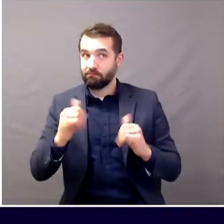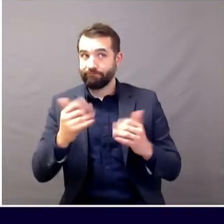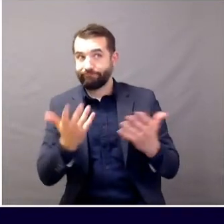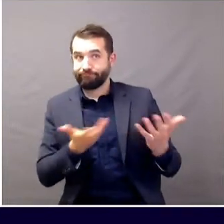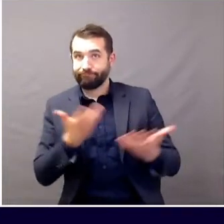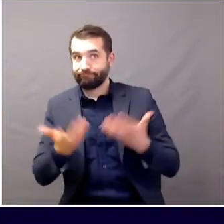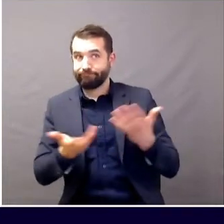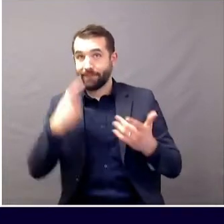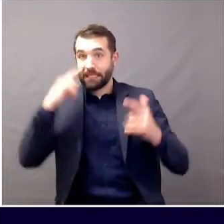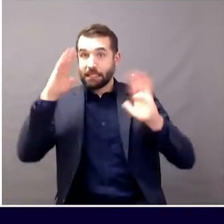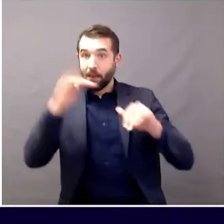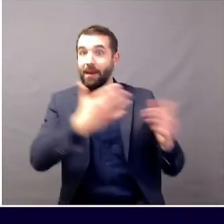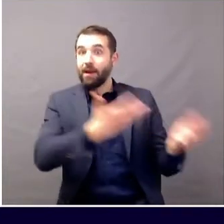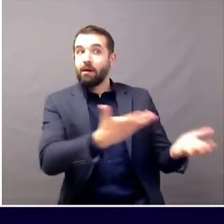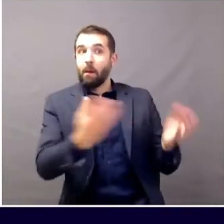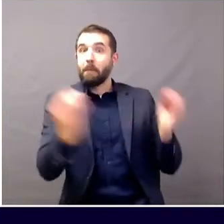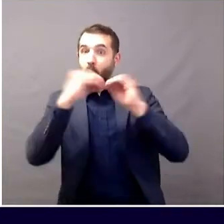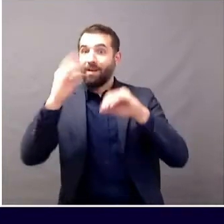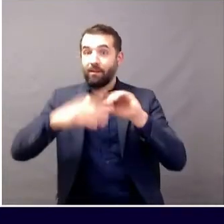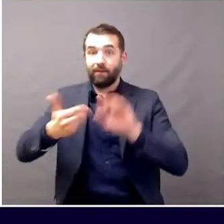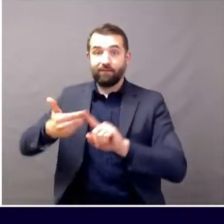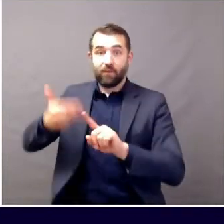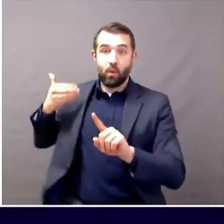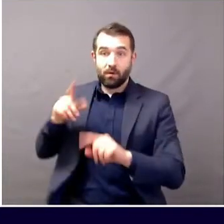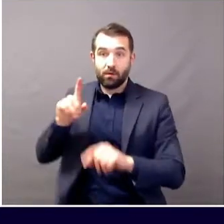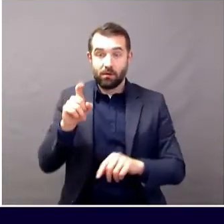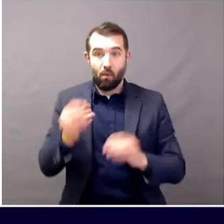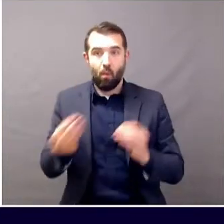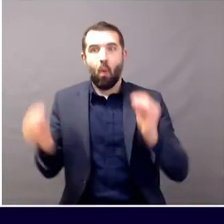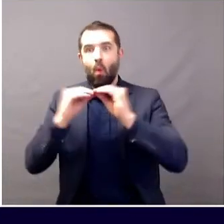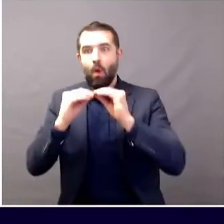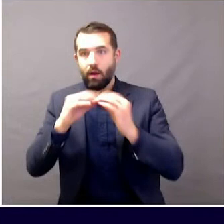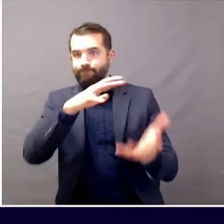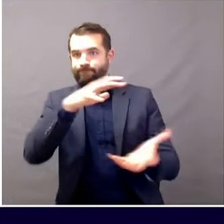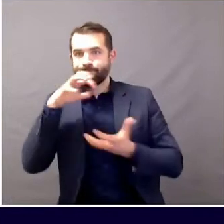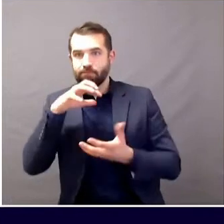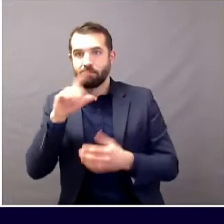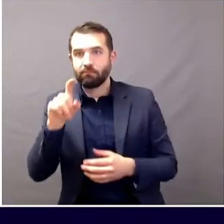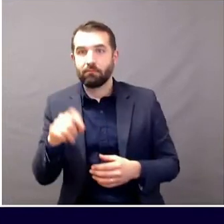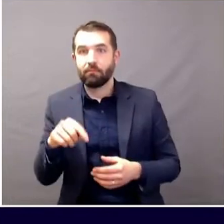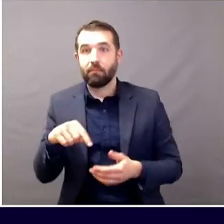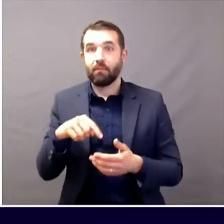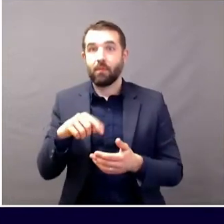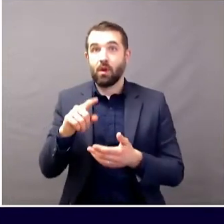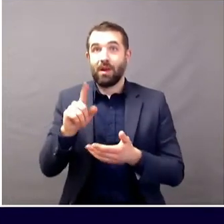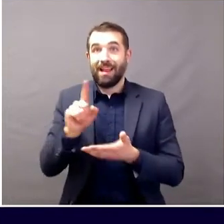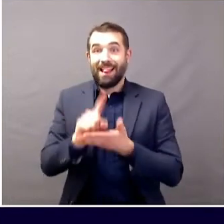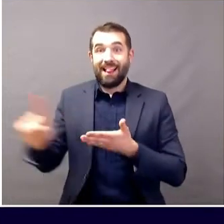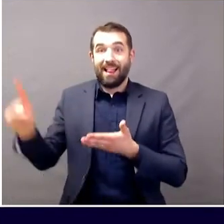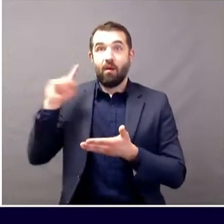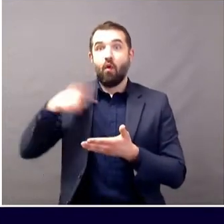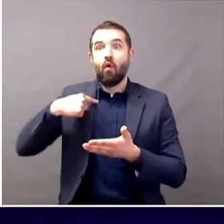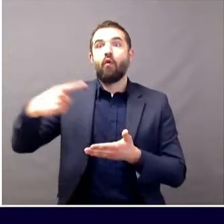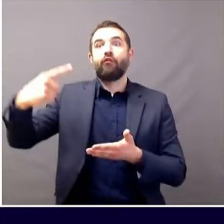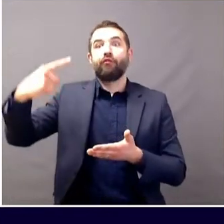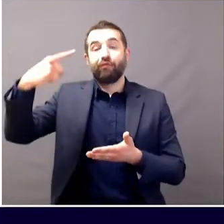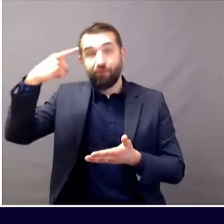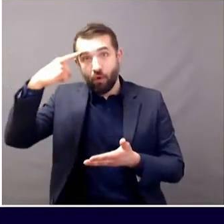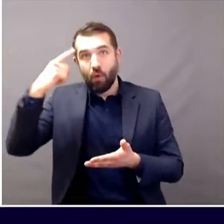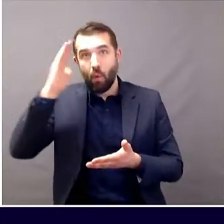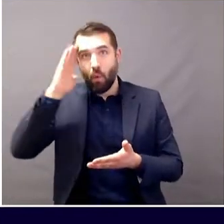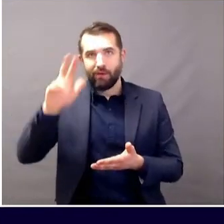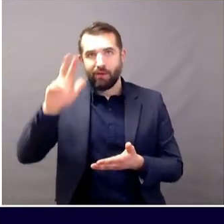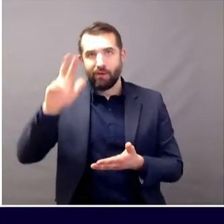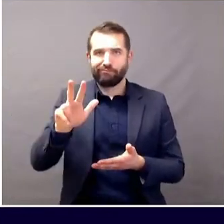was less than what we were anticipating. What we thought we were going to get roughly 1 week ago today was about 350